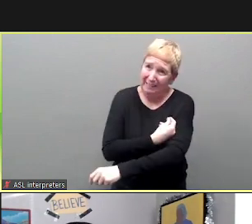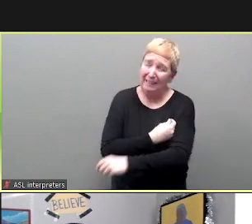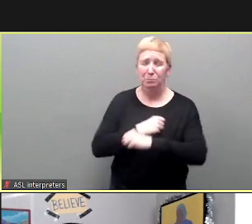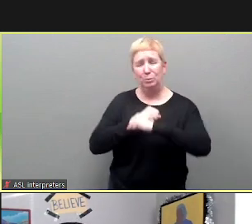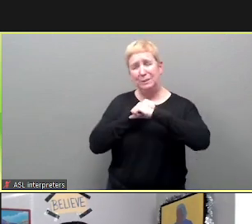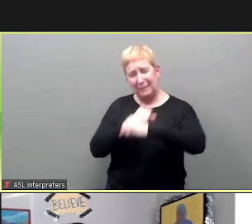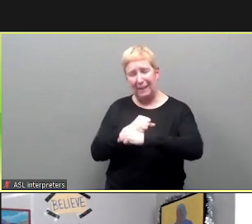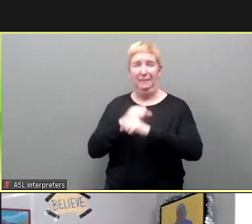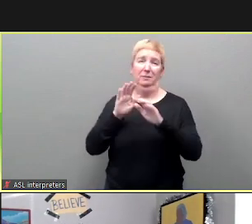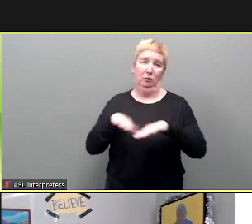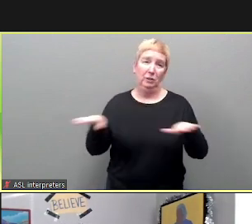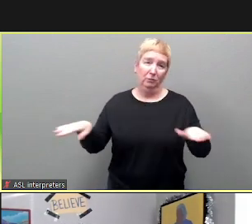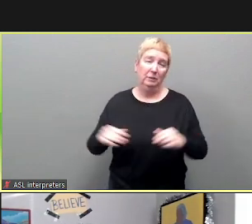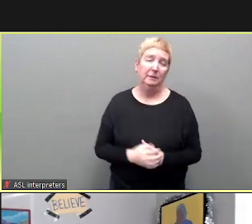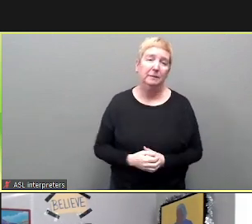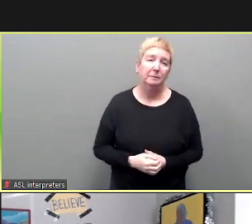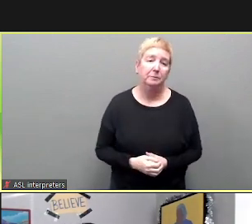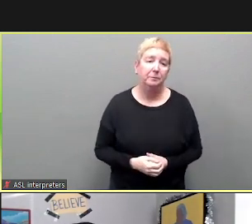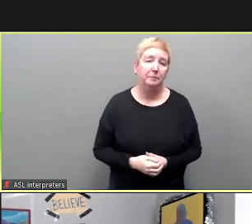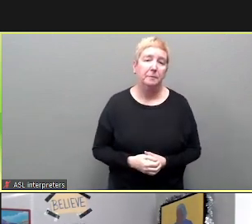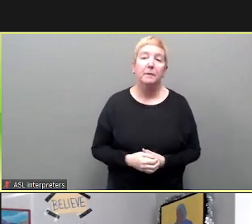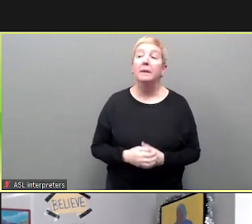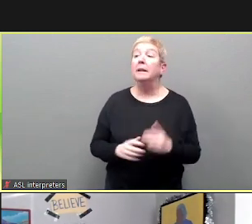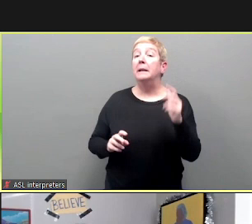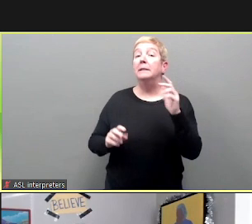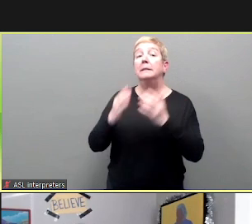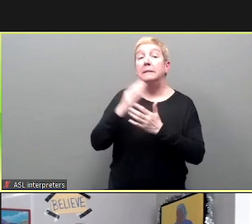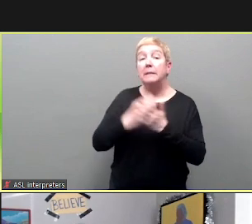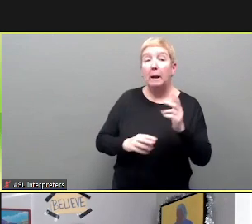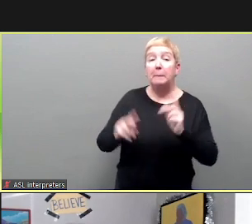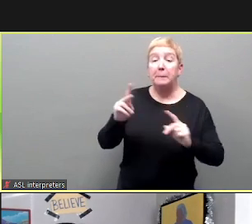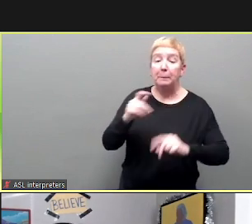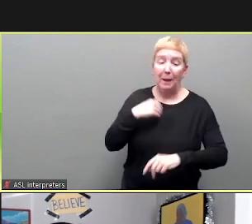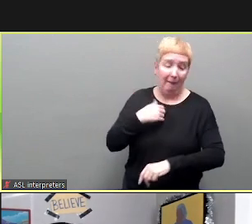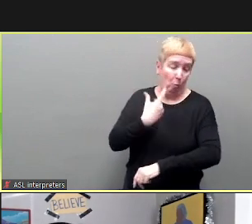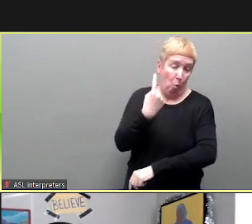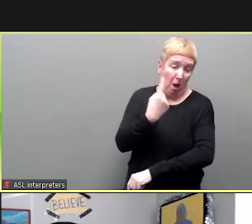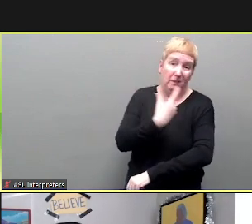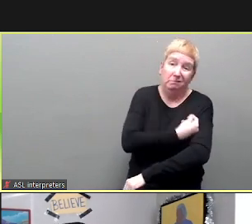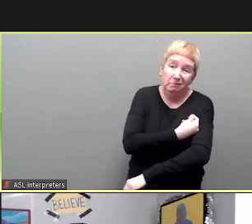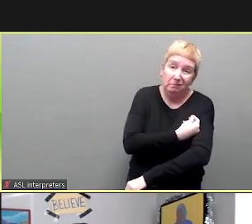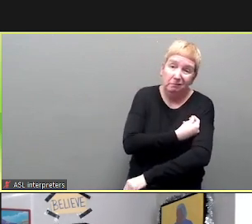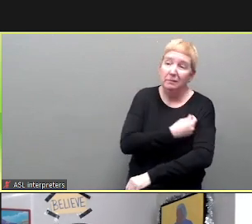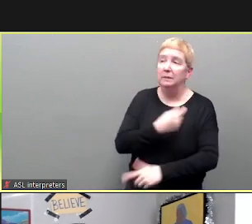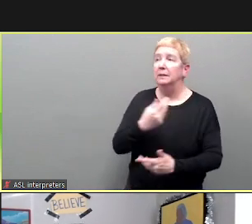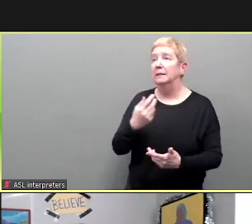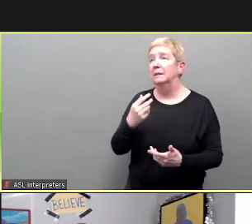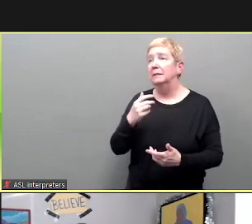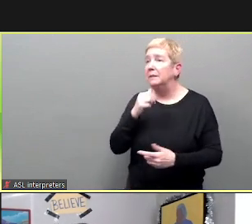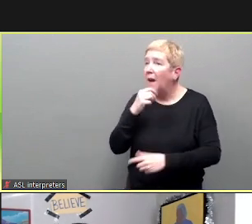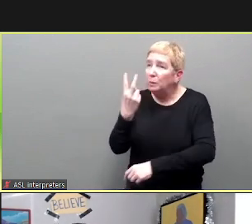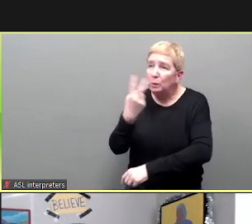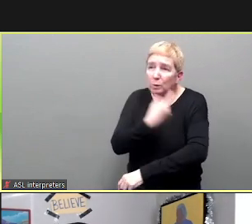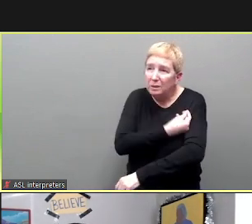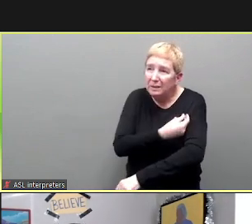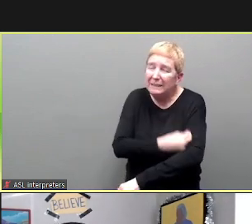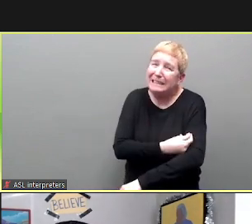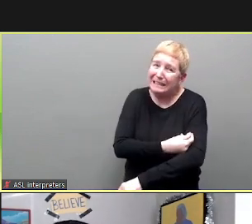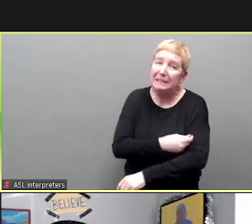as well. For people who are partially vaccinated, so not their full primary series doses,